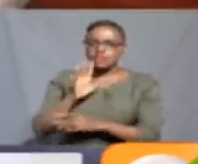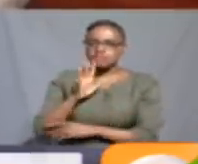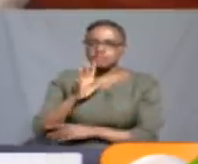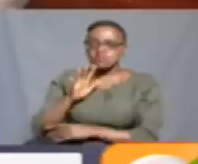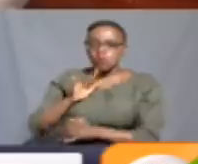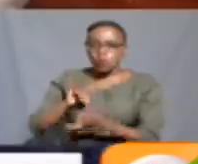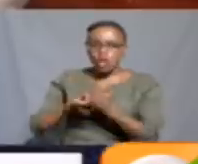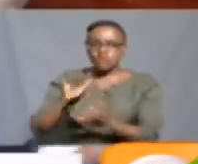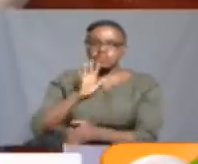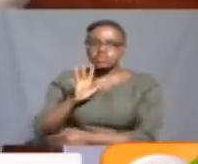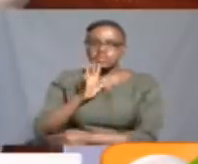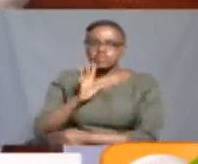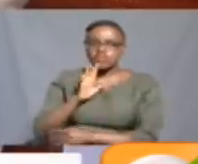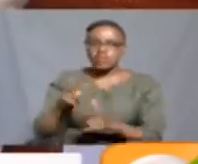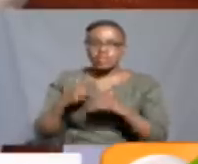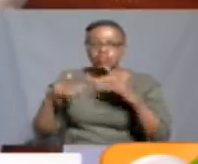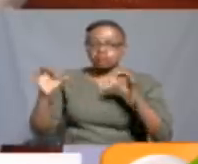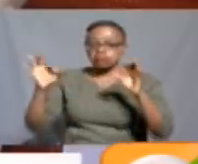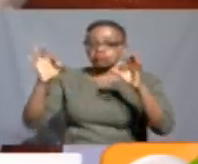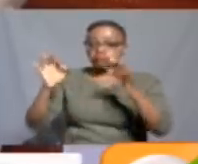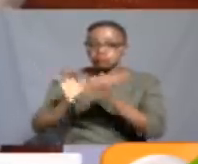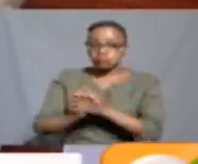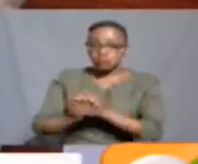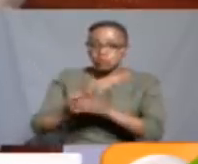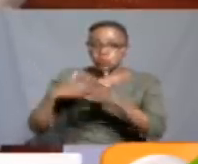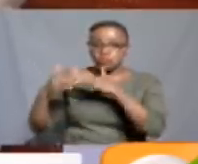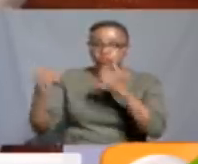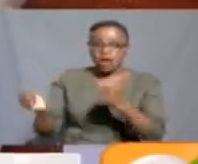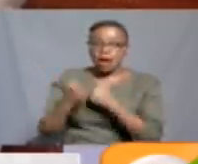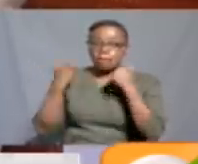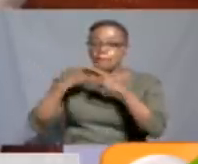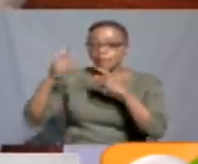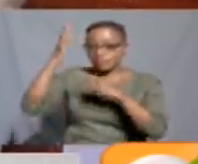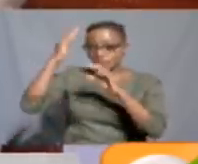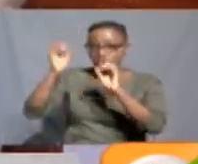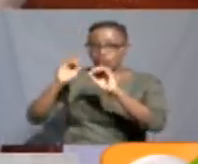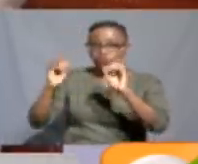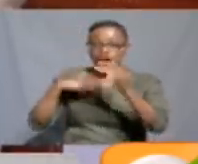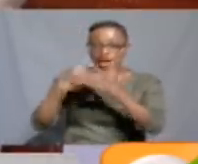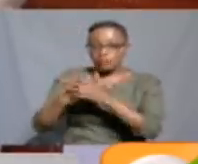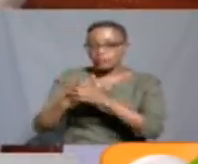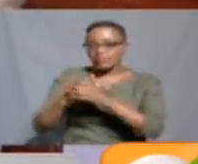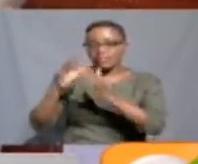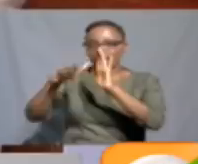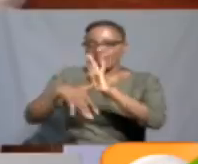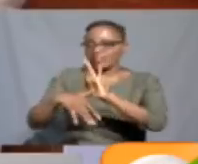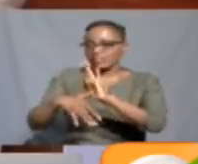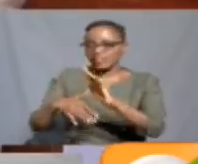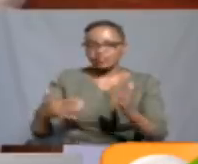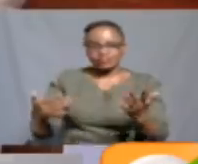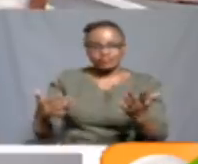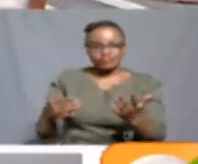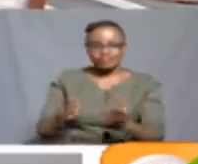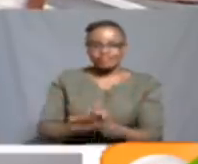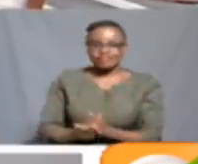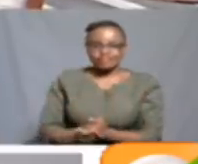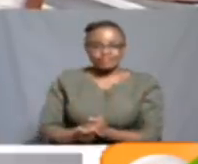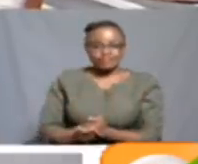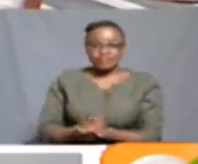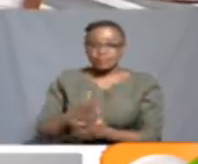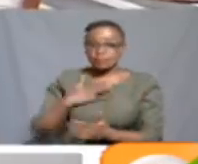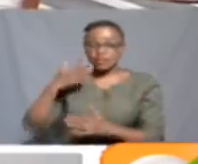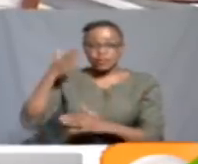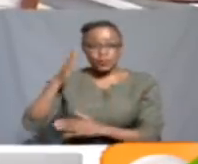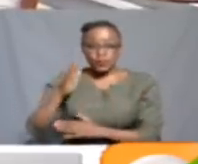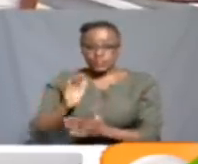speech. Boom. While this was going on, but she didn't know until, yeah. Oh, yeah. My